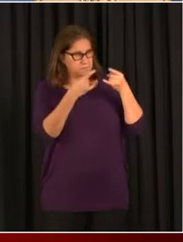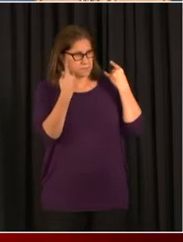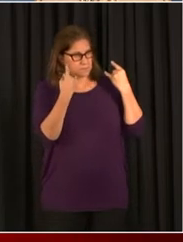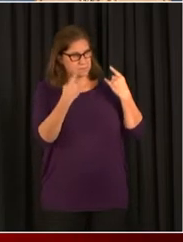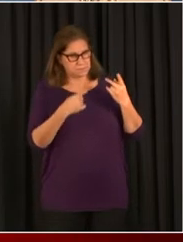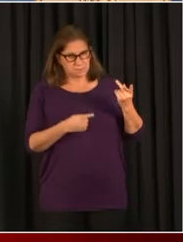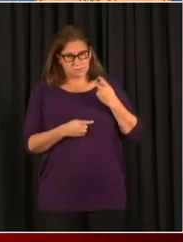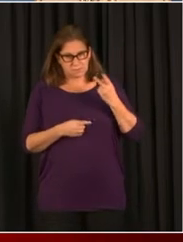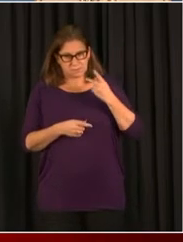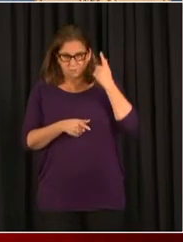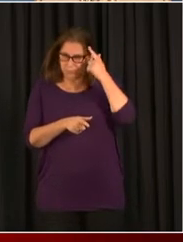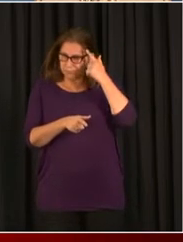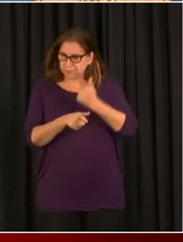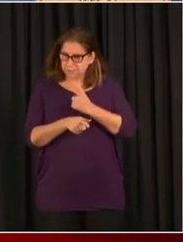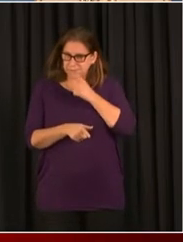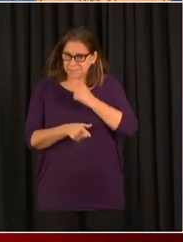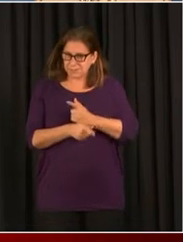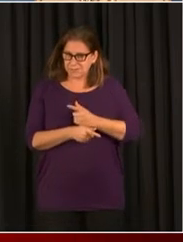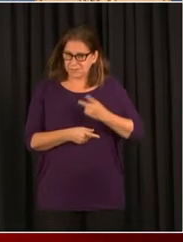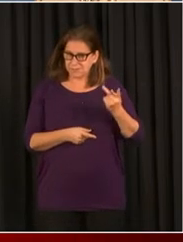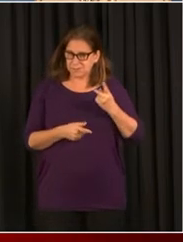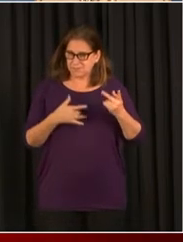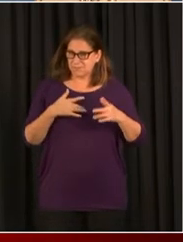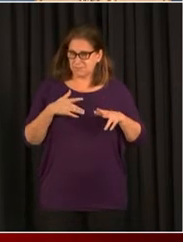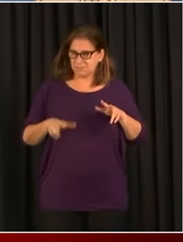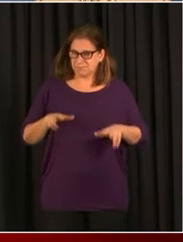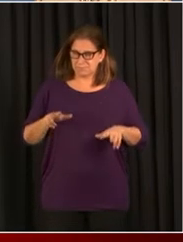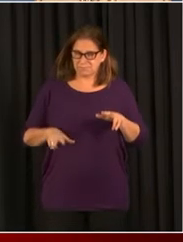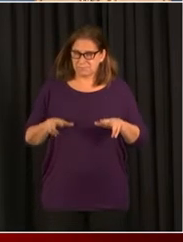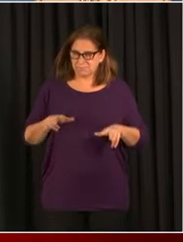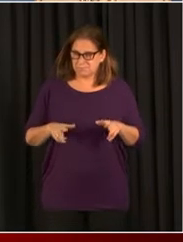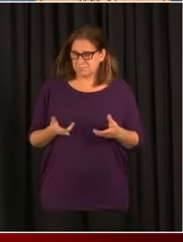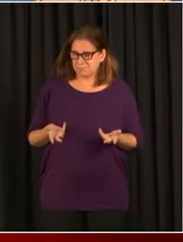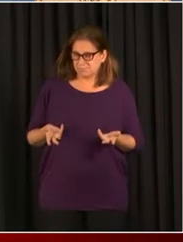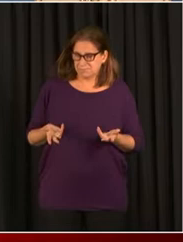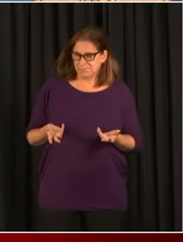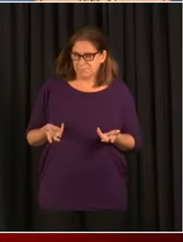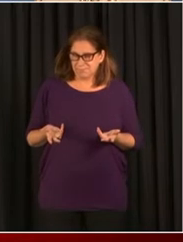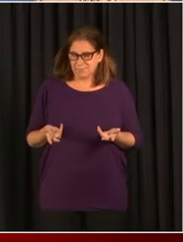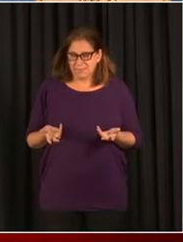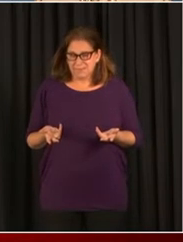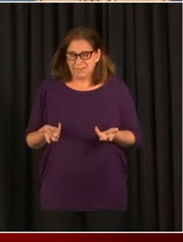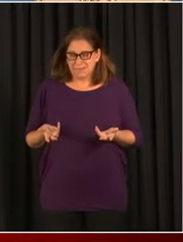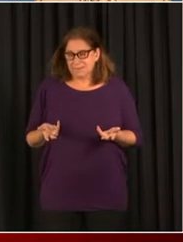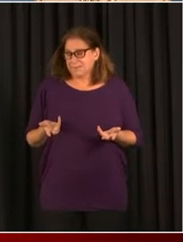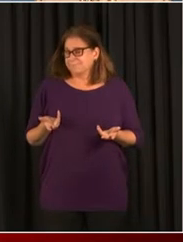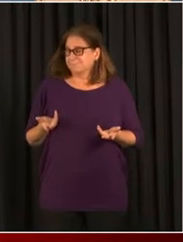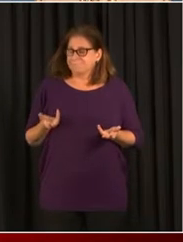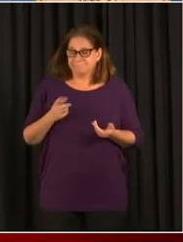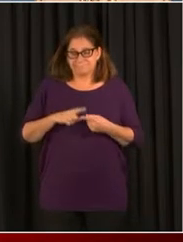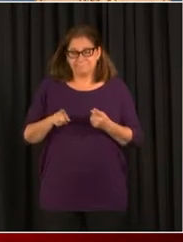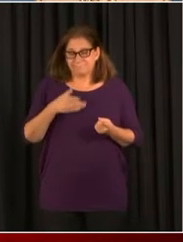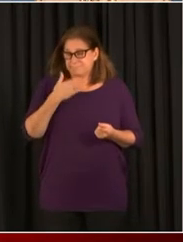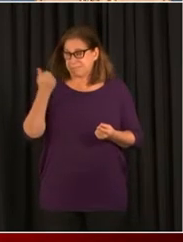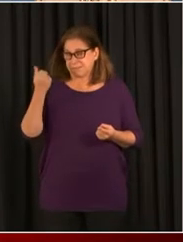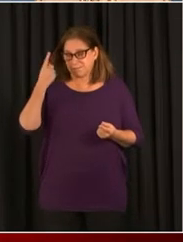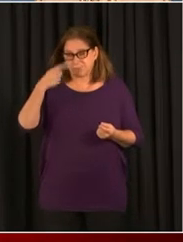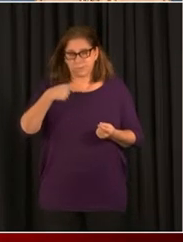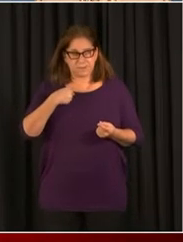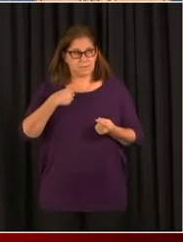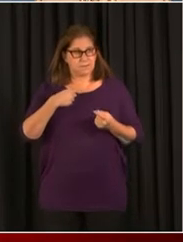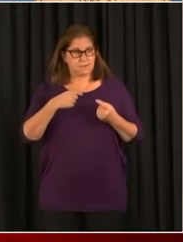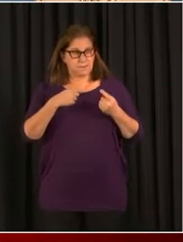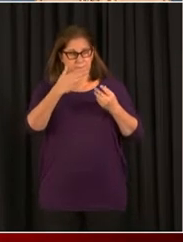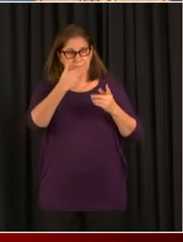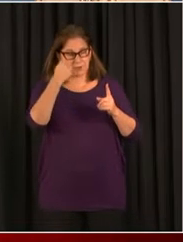may feel awkward and uncomfortable, we know that that's the best way that we can take care of each other. We will